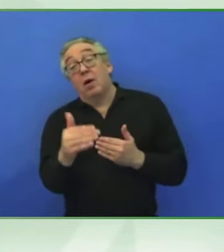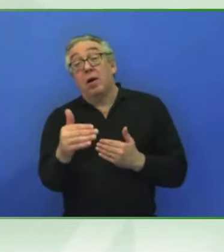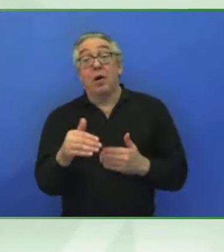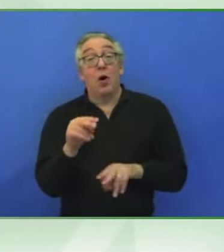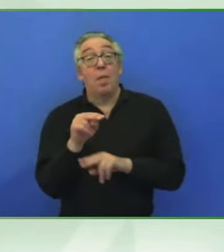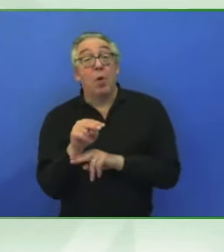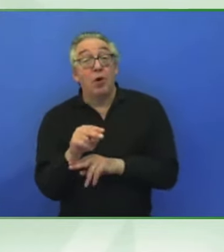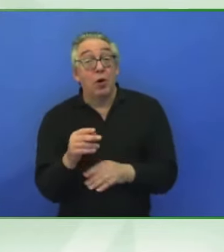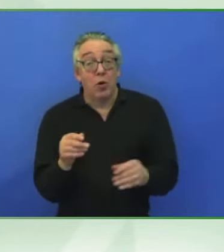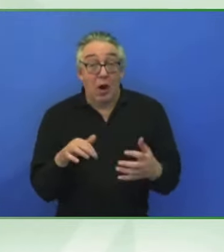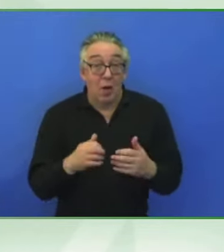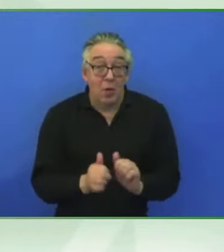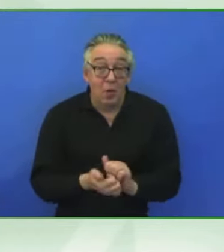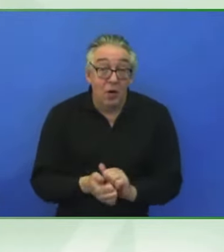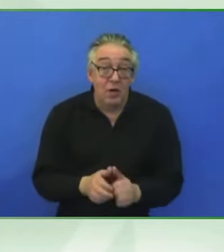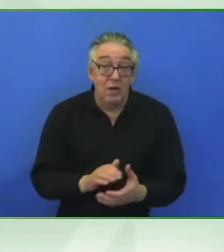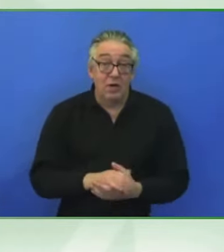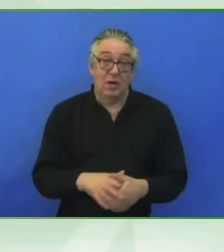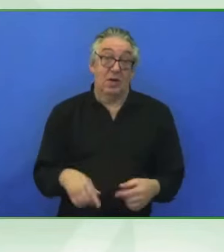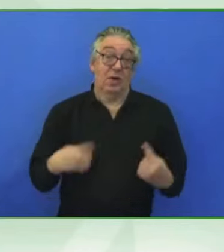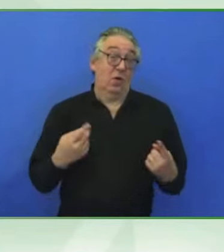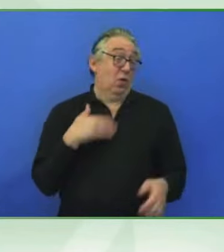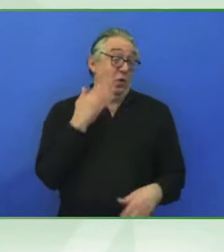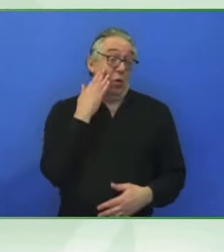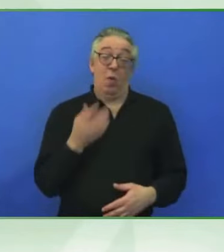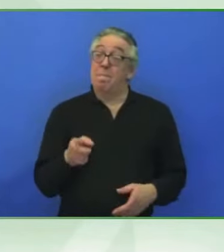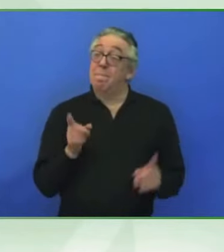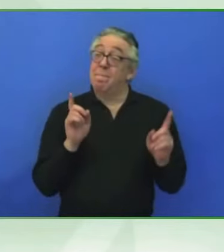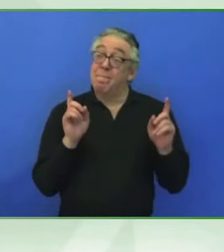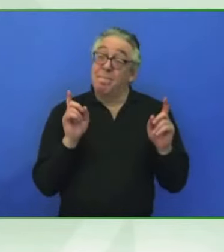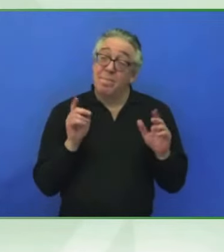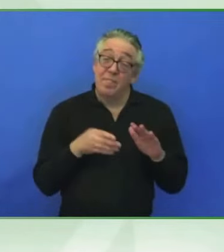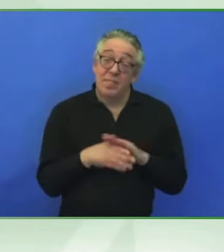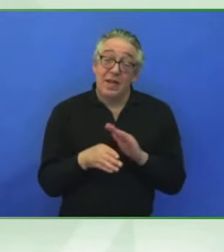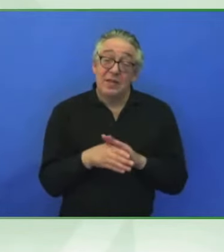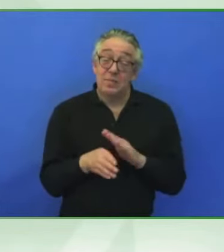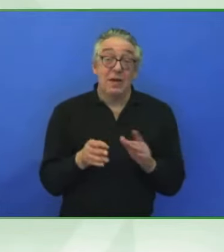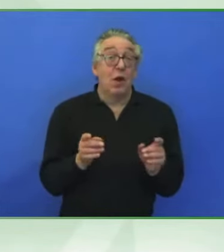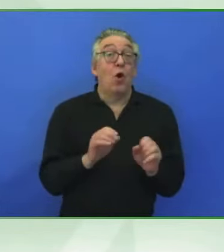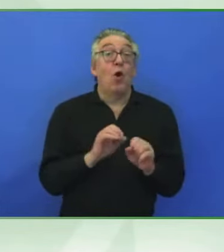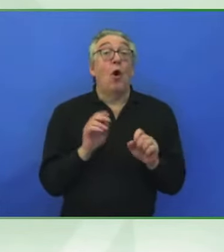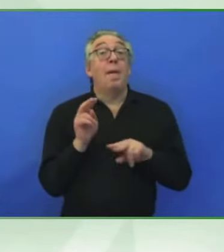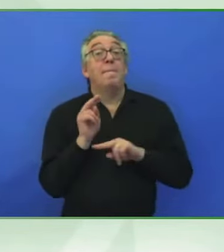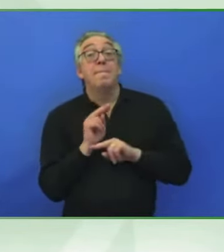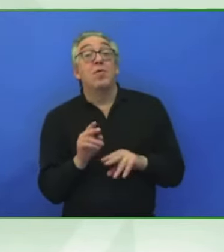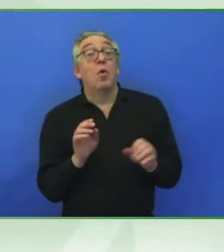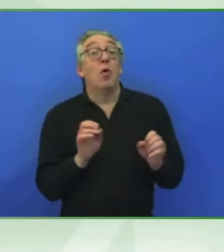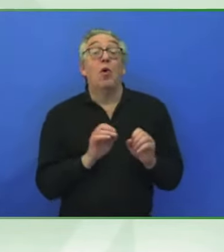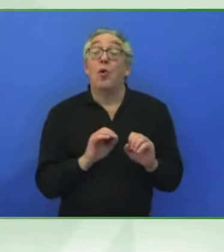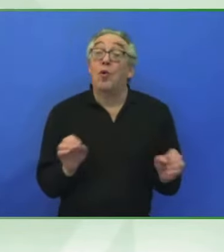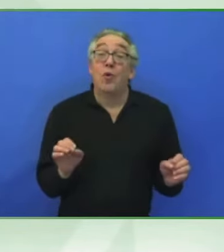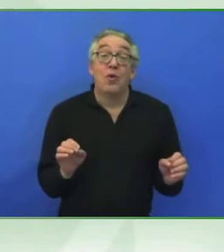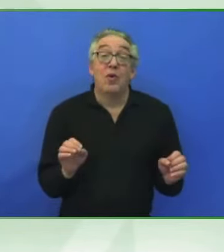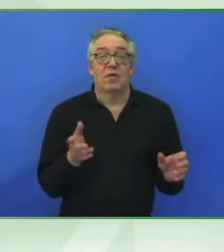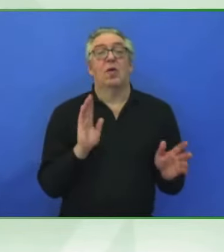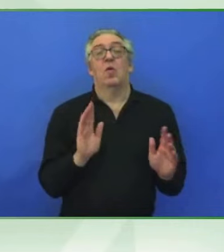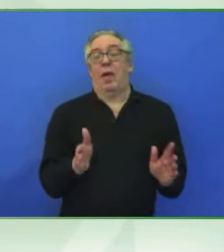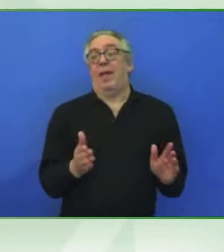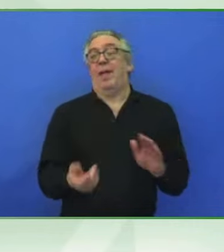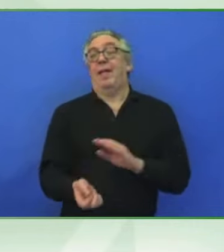accessibility, as we all know, a huge problem with the maintenance and upkeep on accessibility.